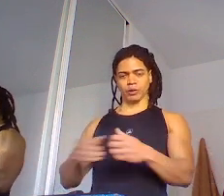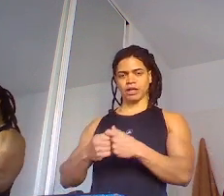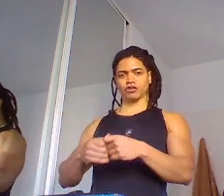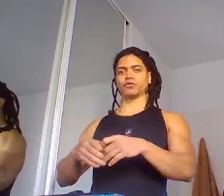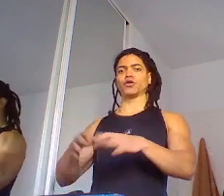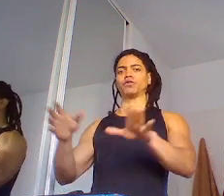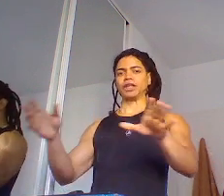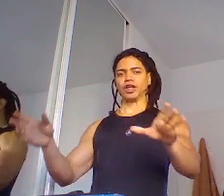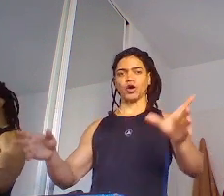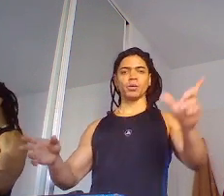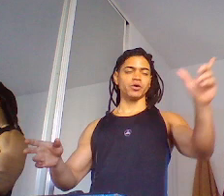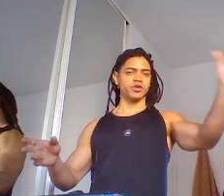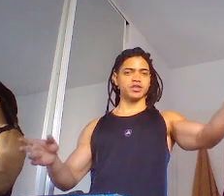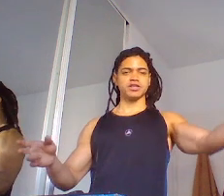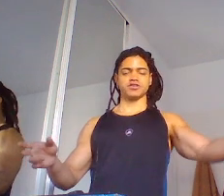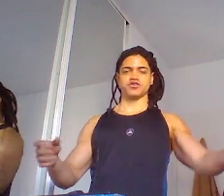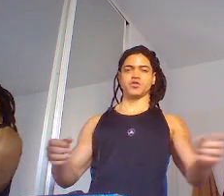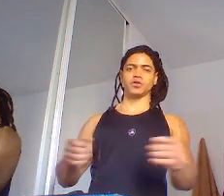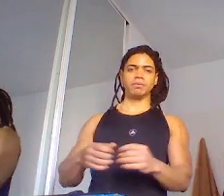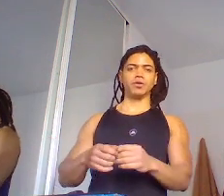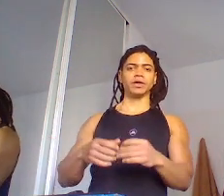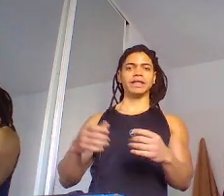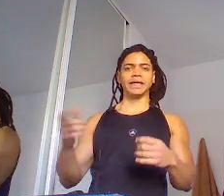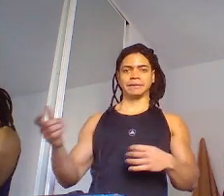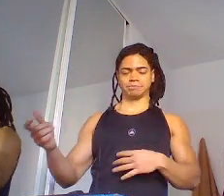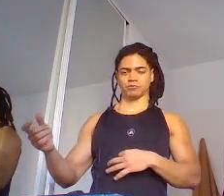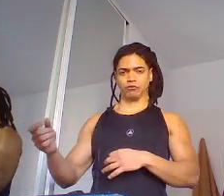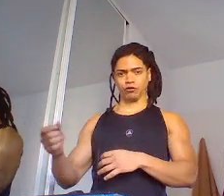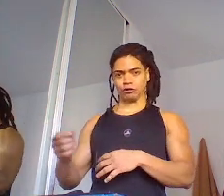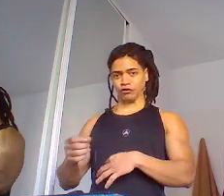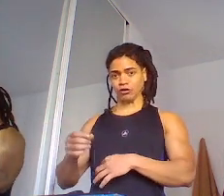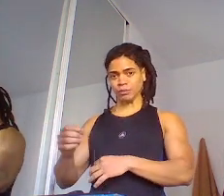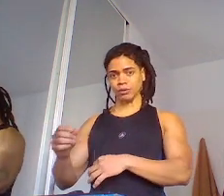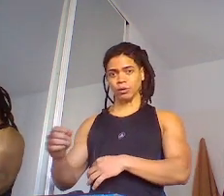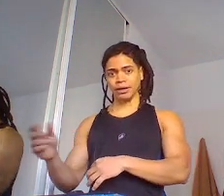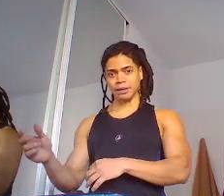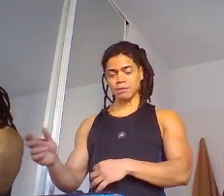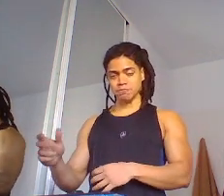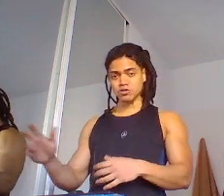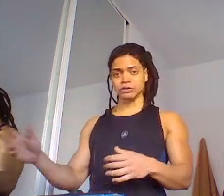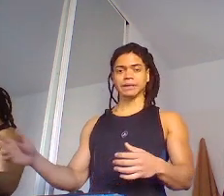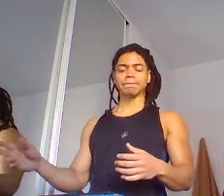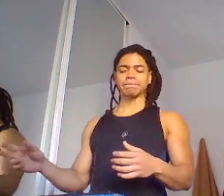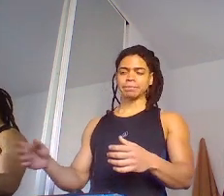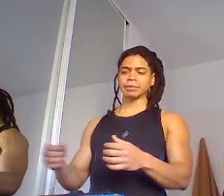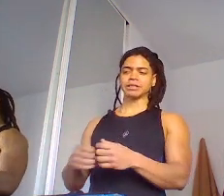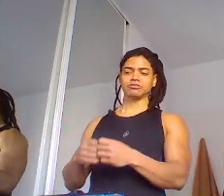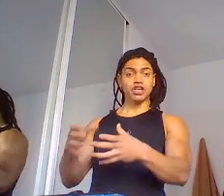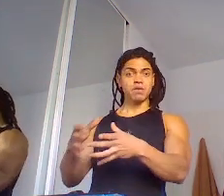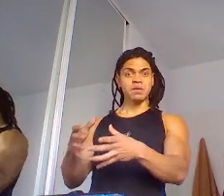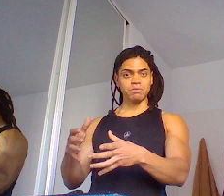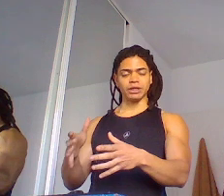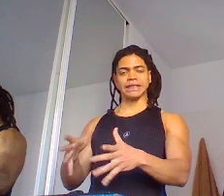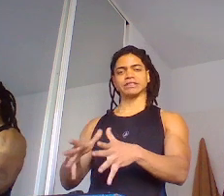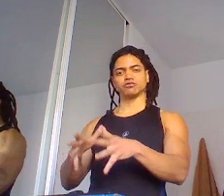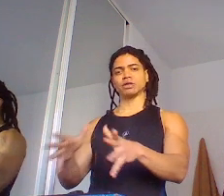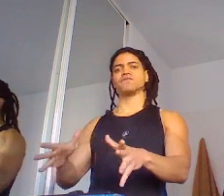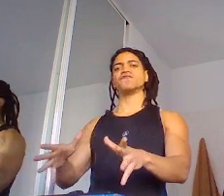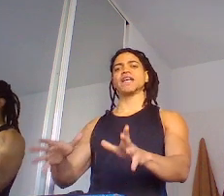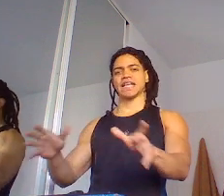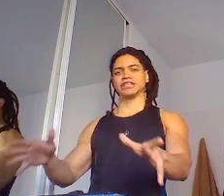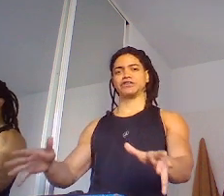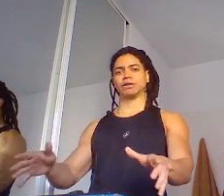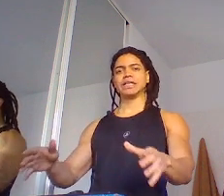statement. Okay, so from the Cuba Gooding Jr. immortal line from Jerry Maguire movie, show me the money. That's